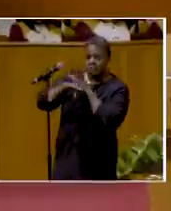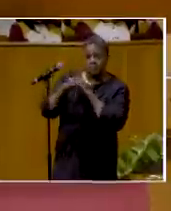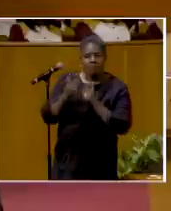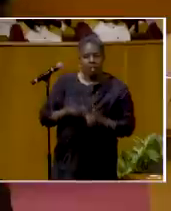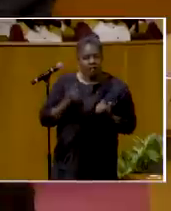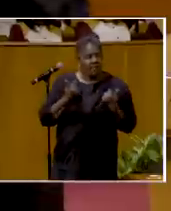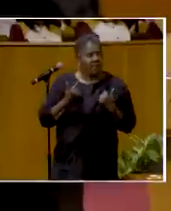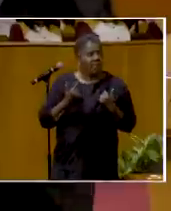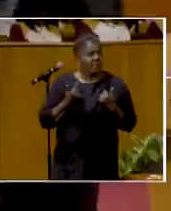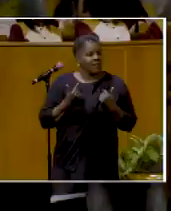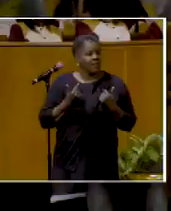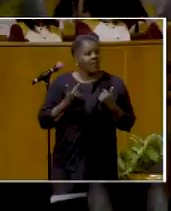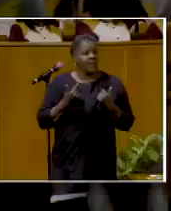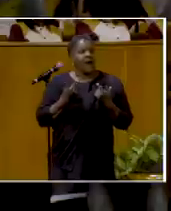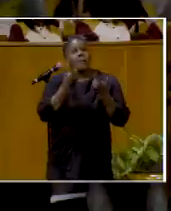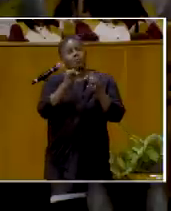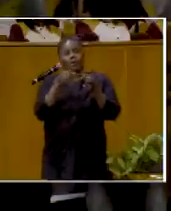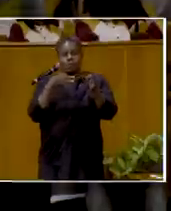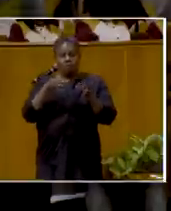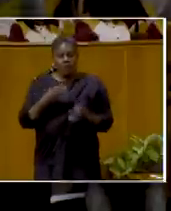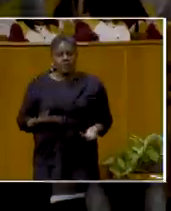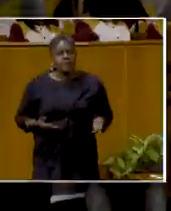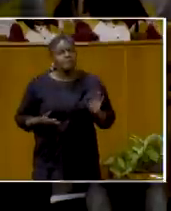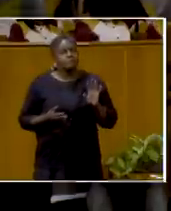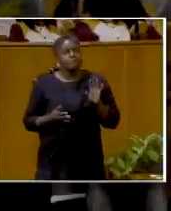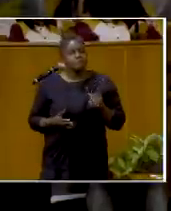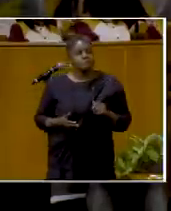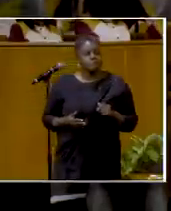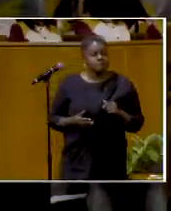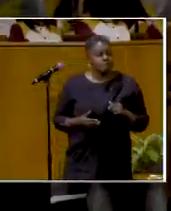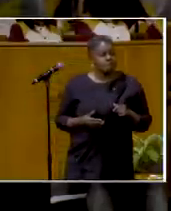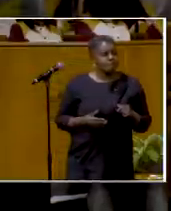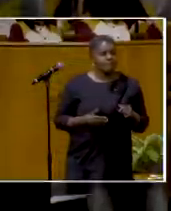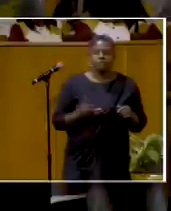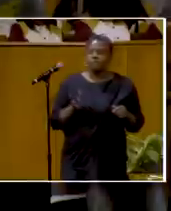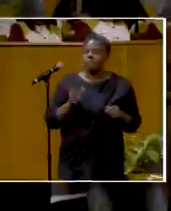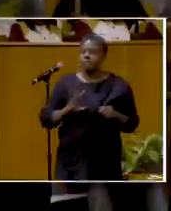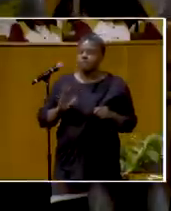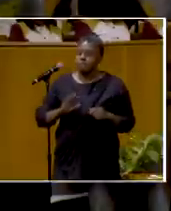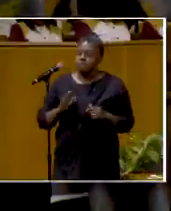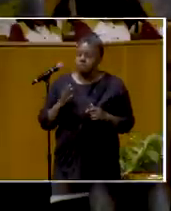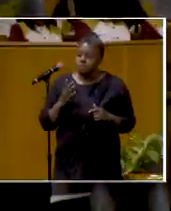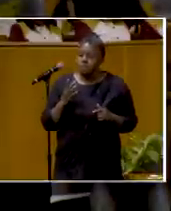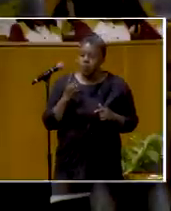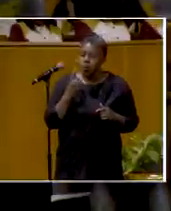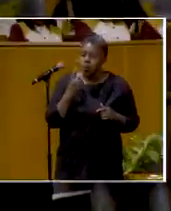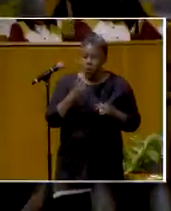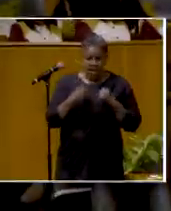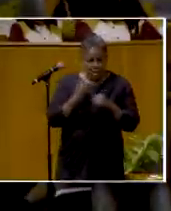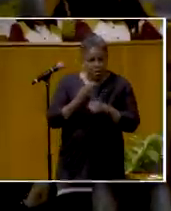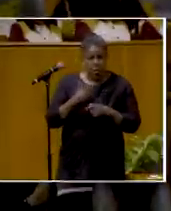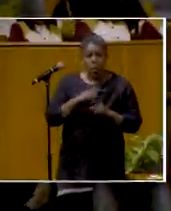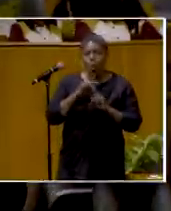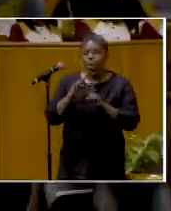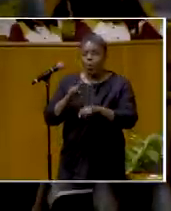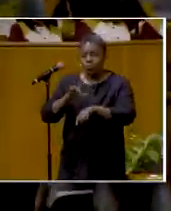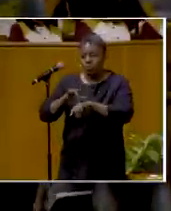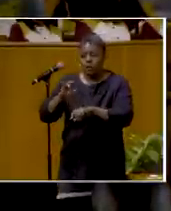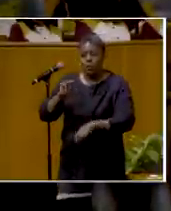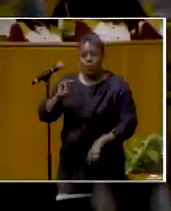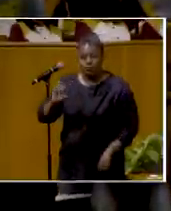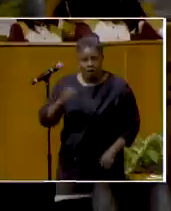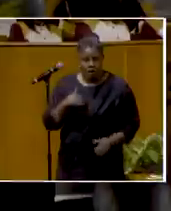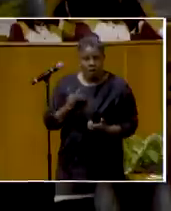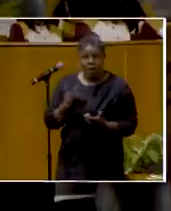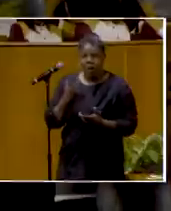Let's see if I can explain this. Dr. Scruggs, about a year ago, I took my oldest son down to Carolina. We wanted to go visit a boarding school that he was thinking